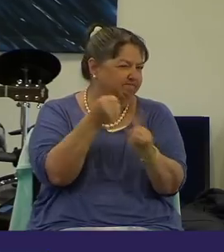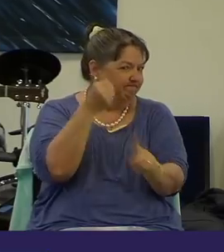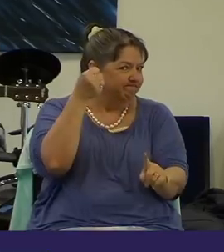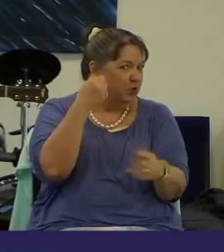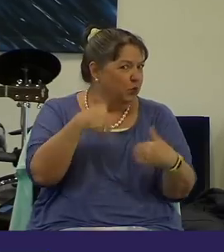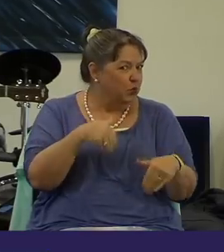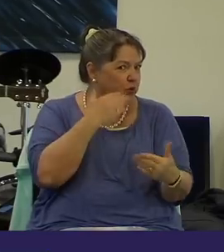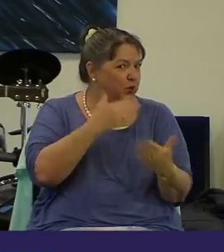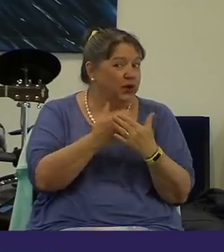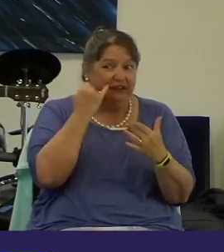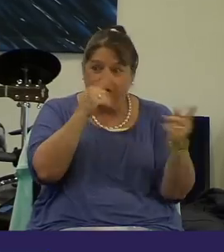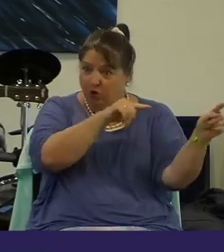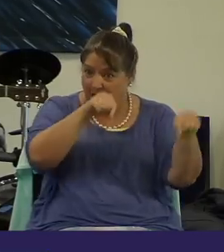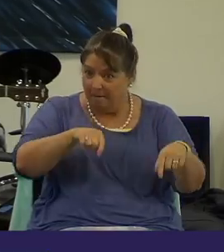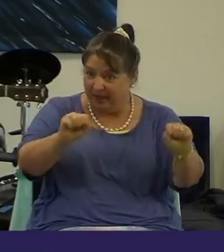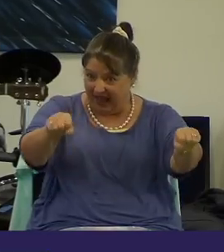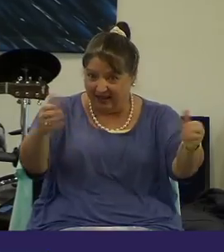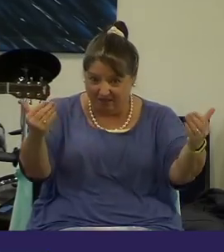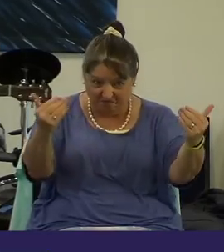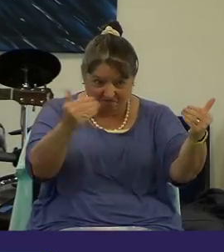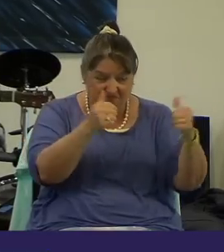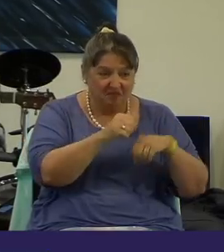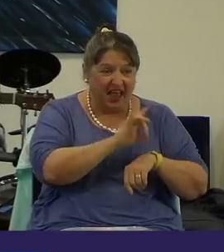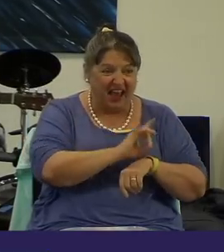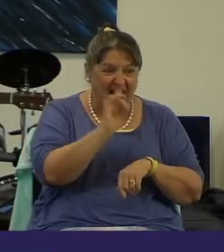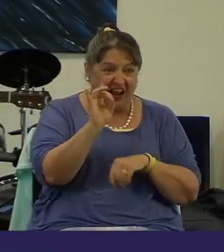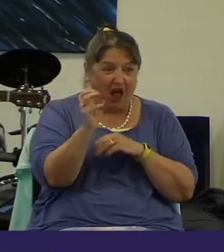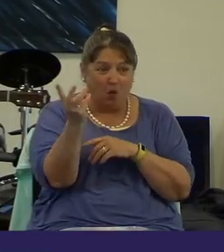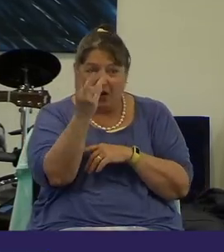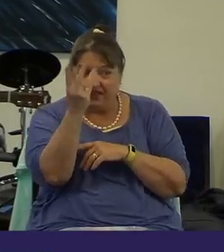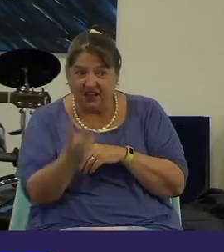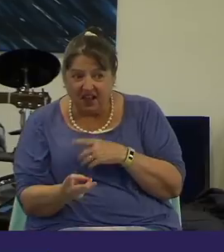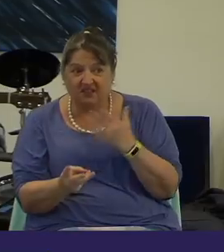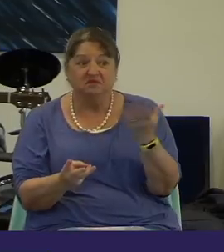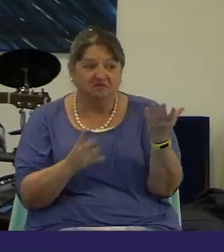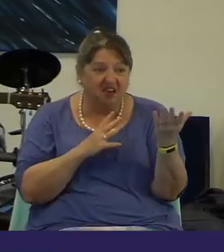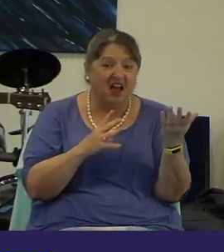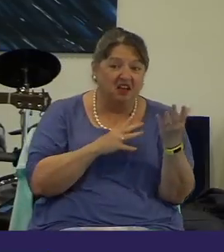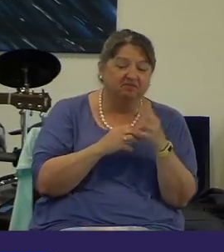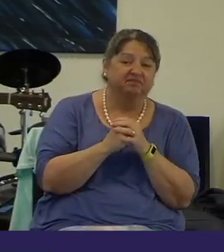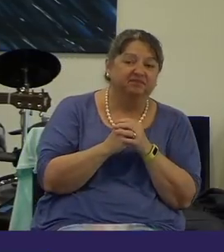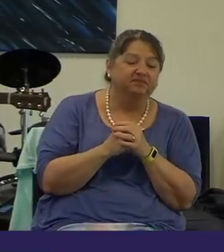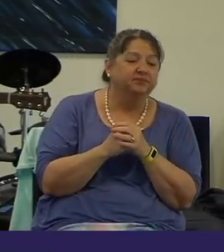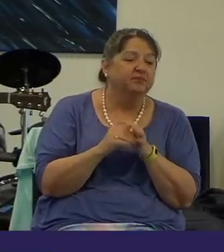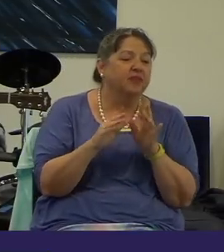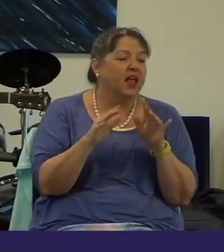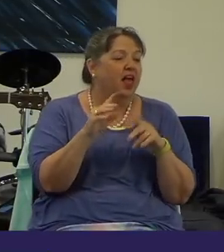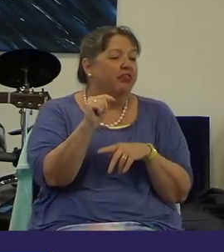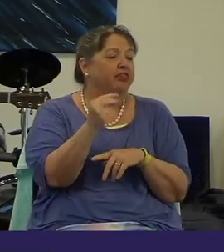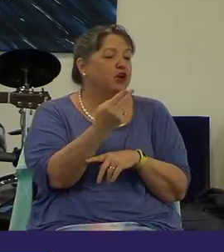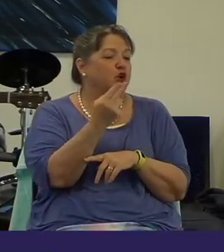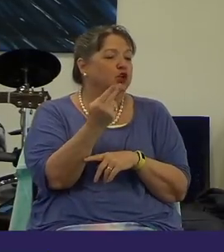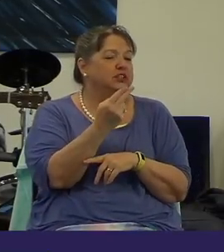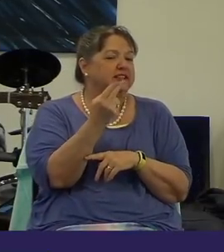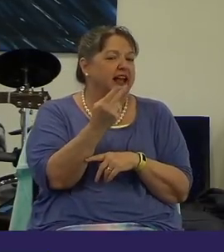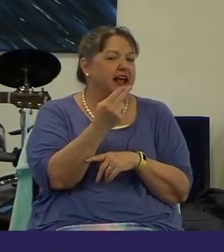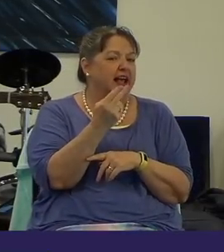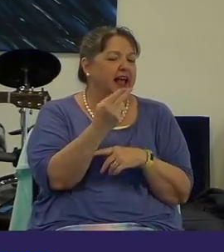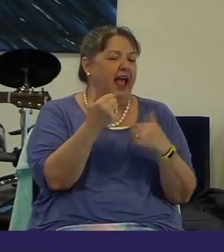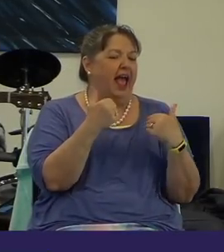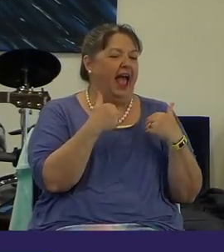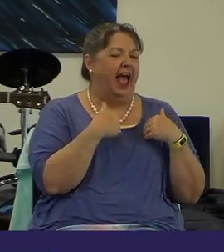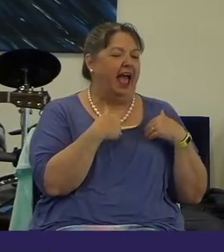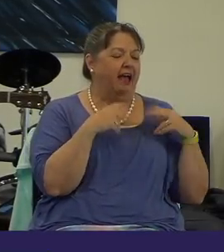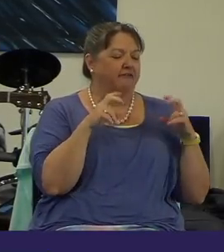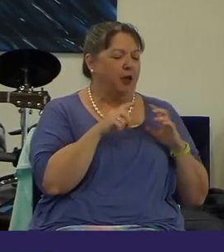can make it out between 8 and 9 a.m. on Wednesdays, you will not regret it. We've got Thursday, the beginner's fly